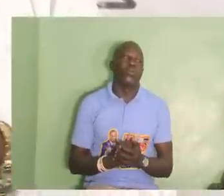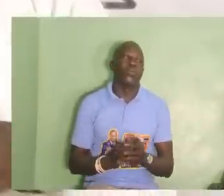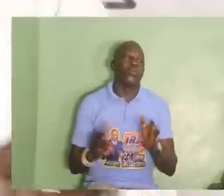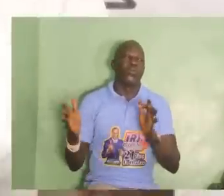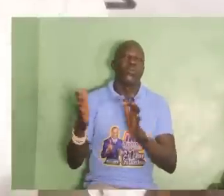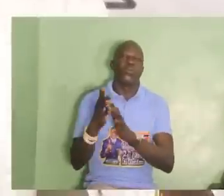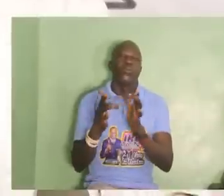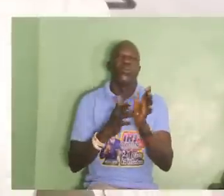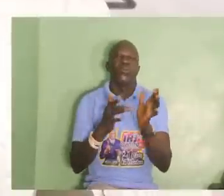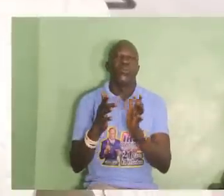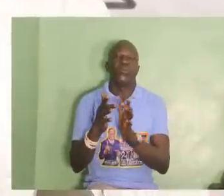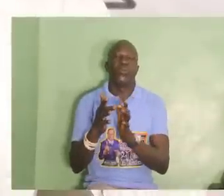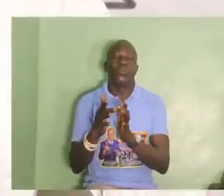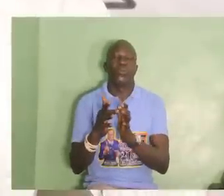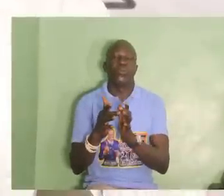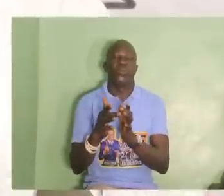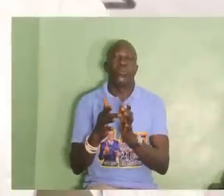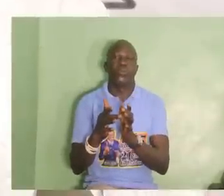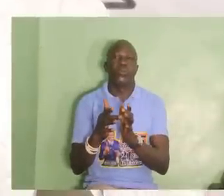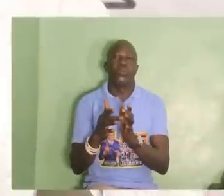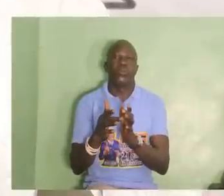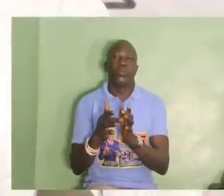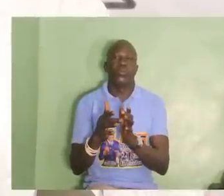segun you be conqueror Jesus oluwa wa